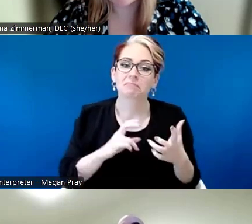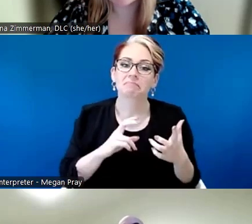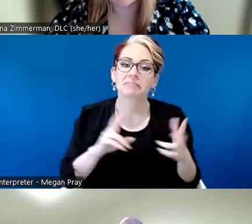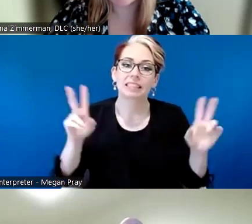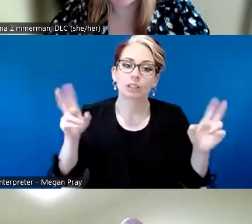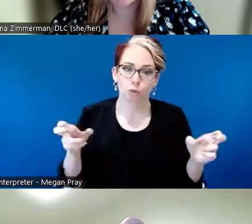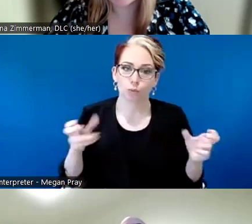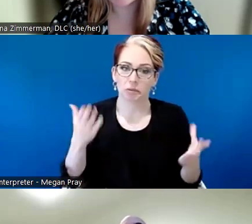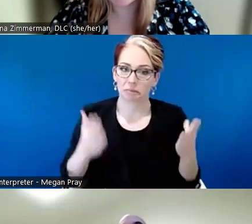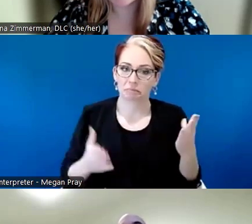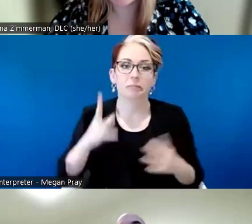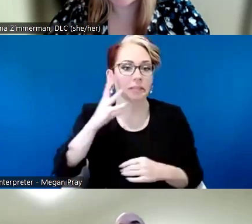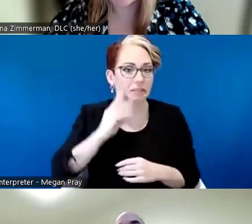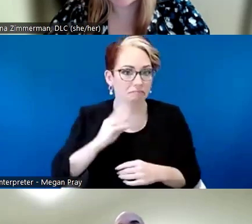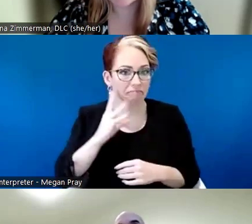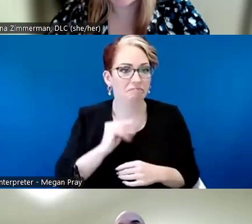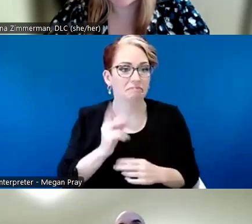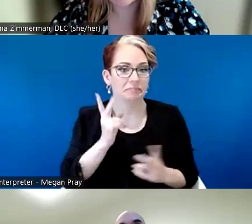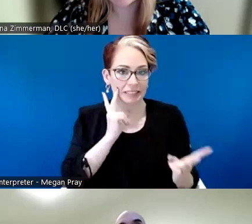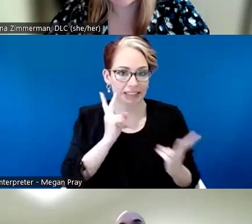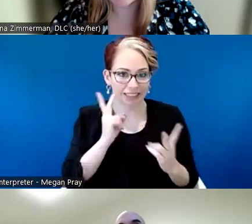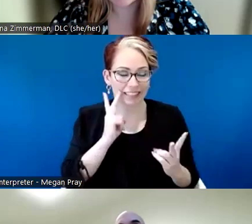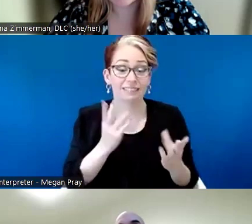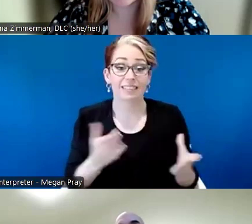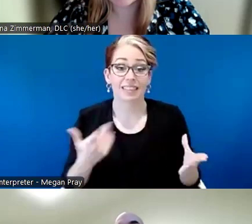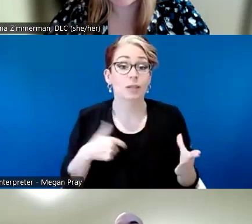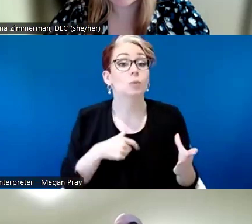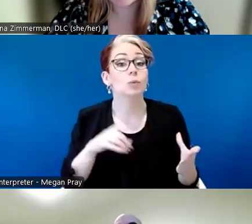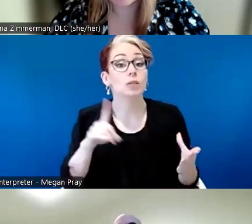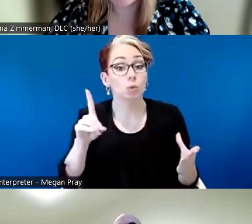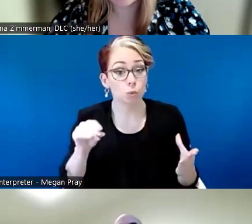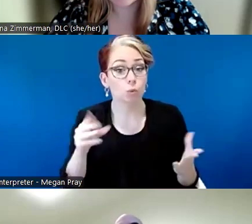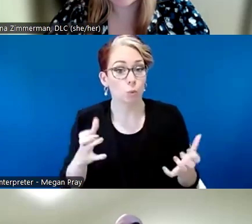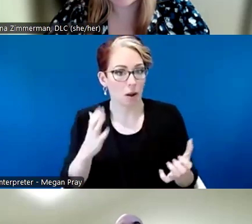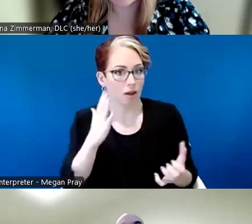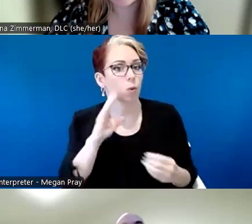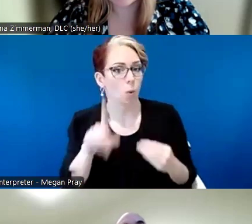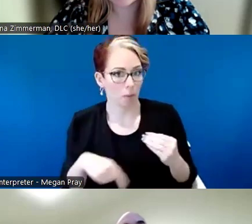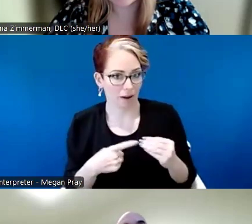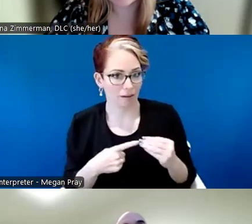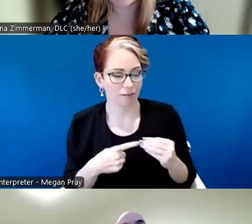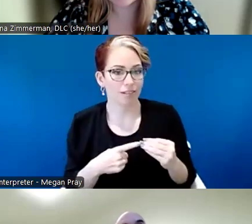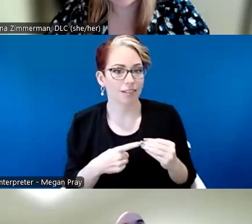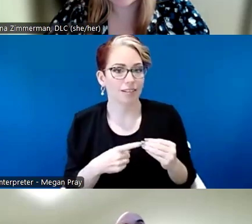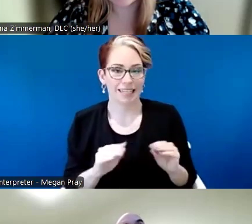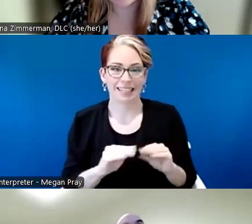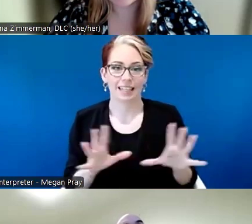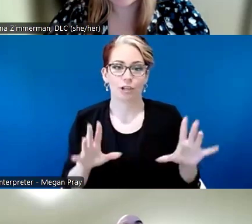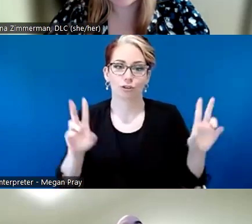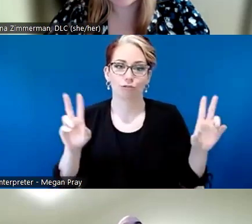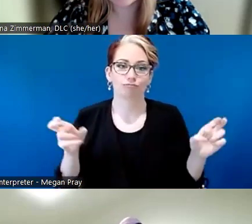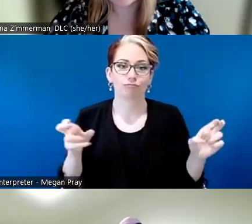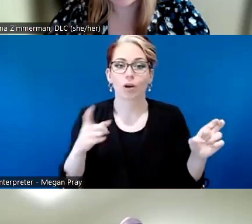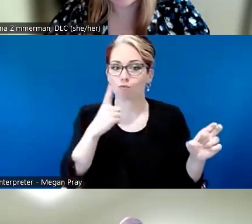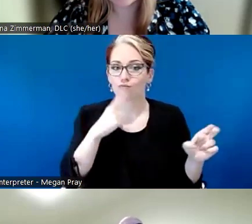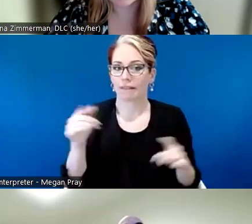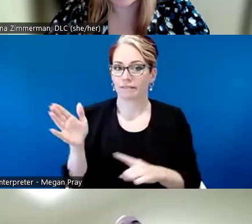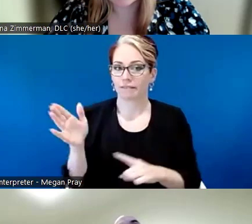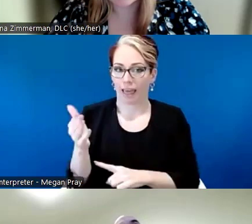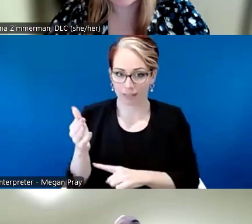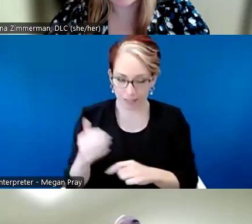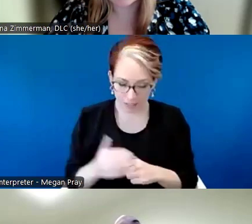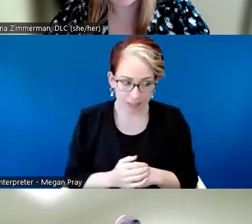things that we would certainly want to know about, because there are some clear red flags here in terms of accessibility. This polling